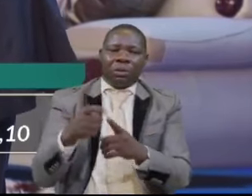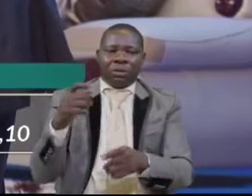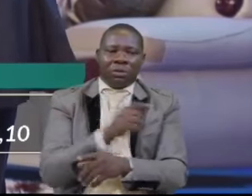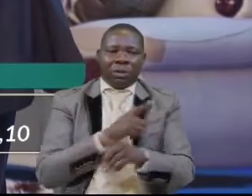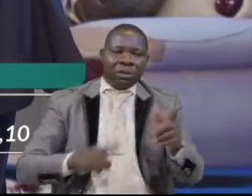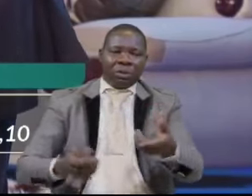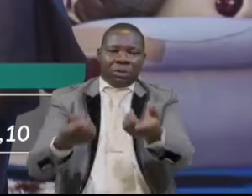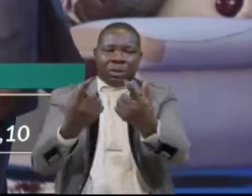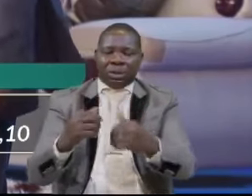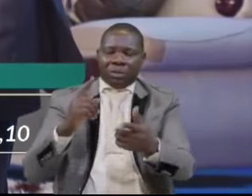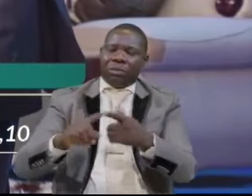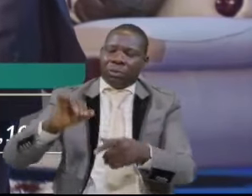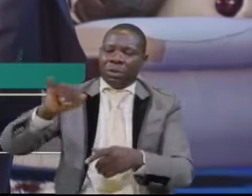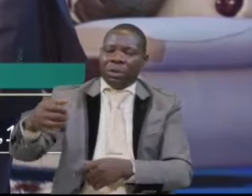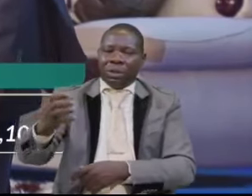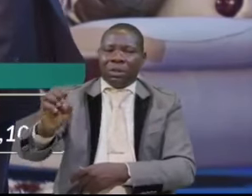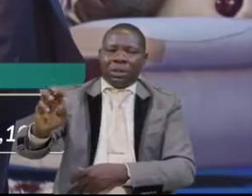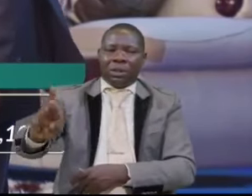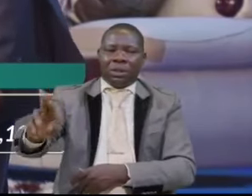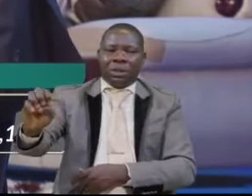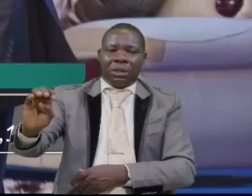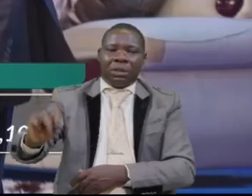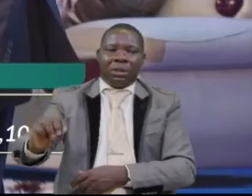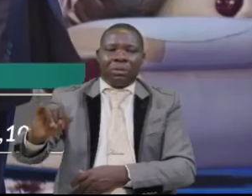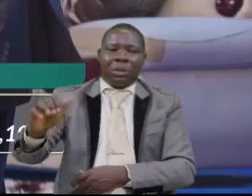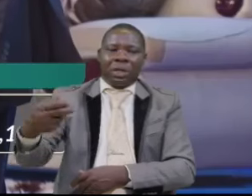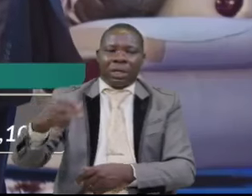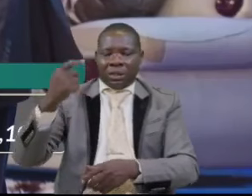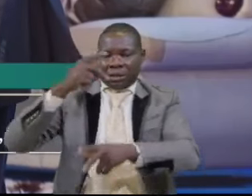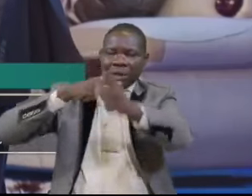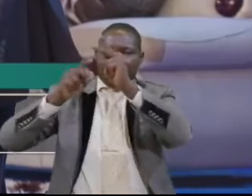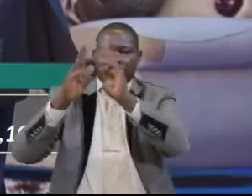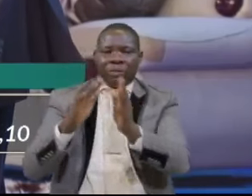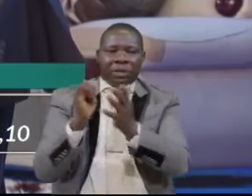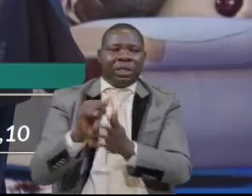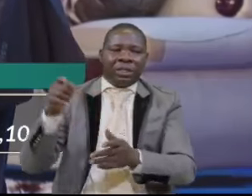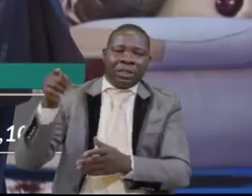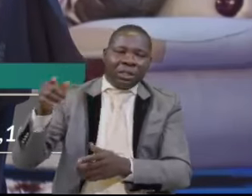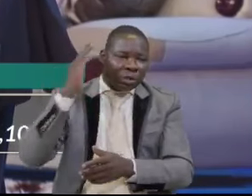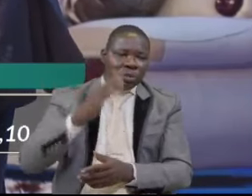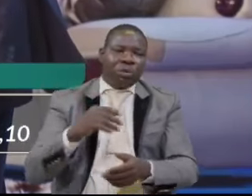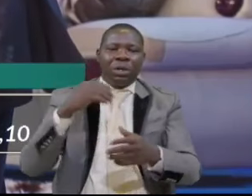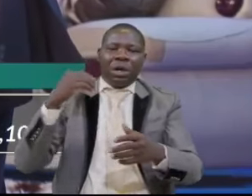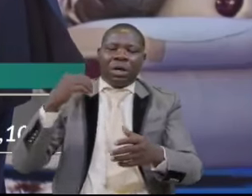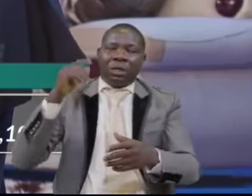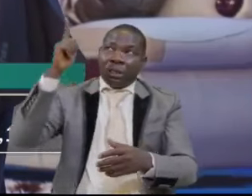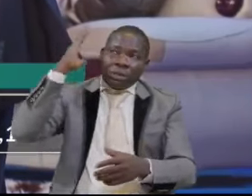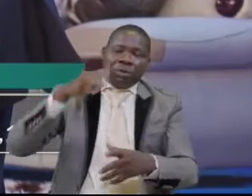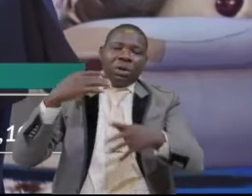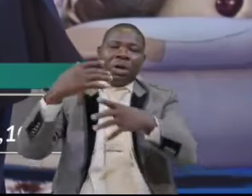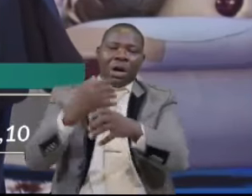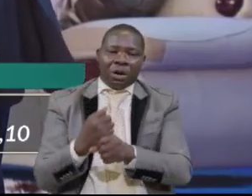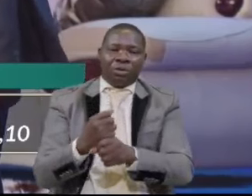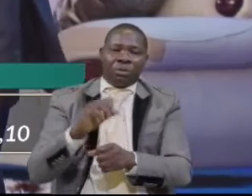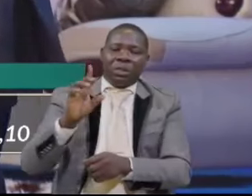came to Jeremiah the prophet, that he would accomplish 70 years in